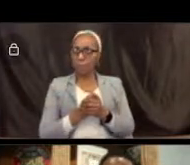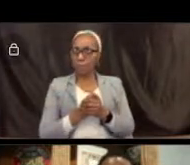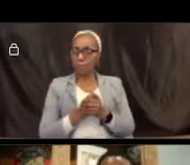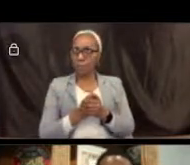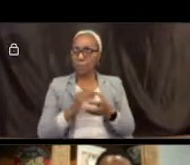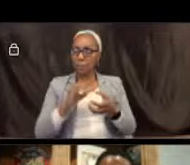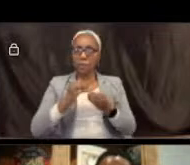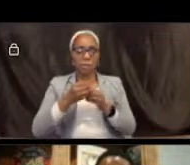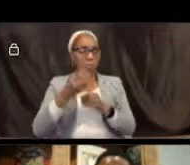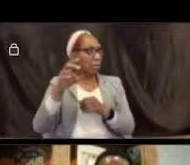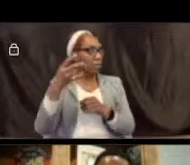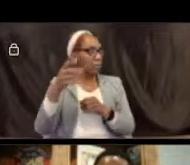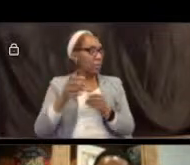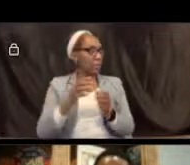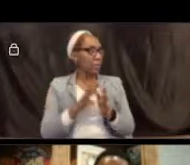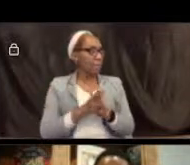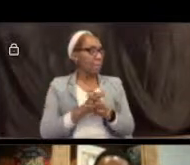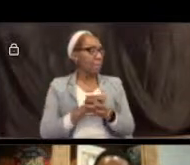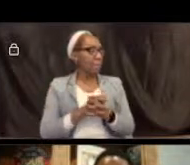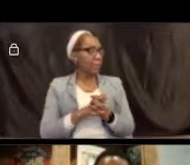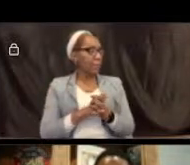Item 17.